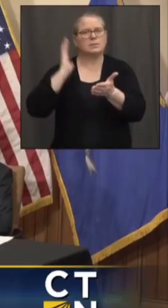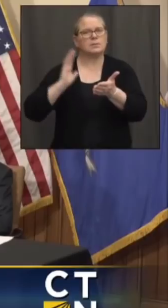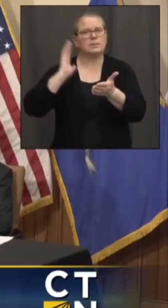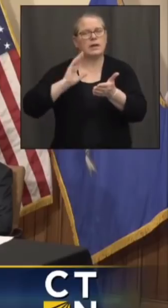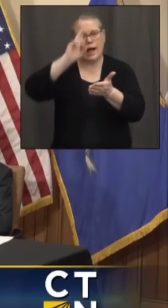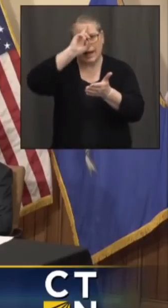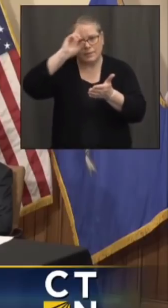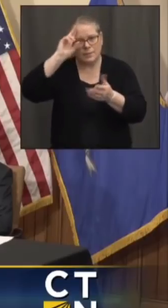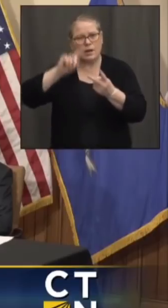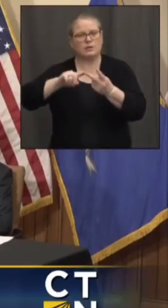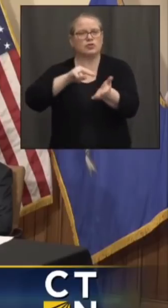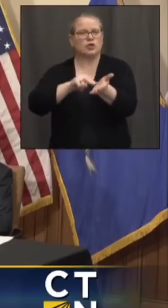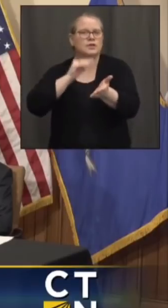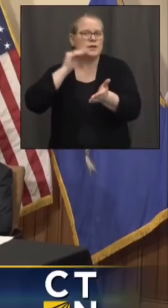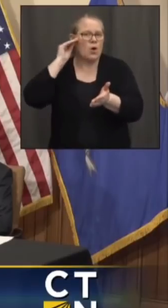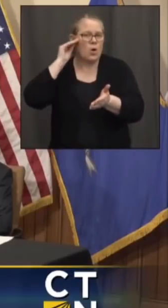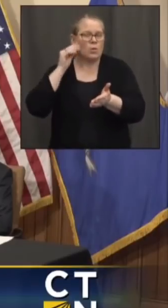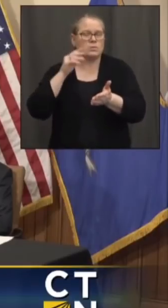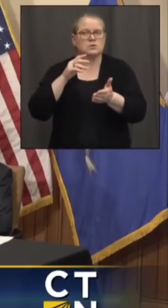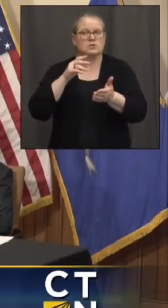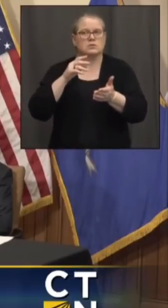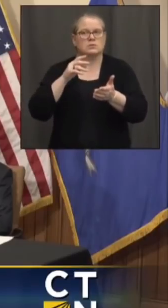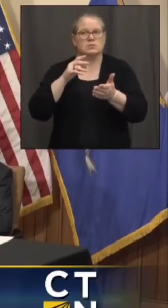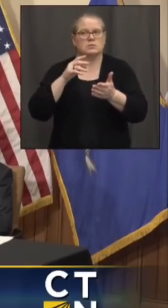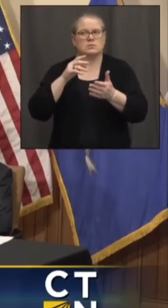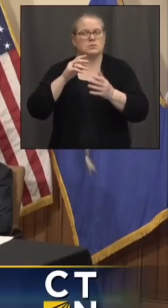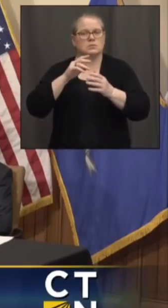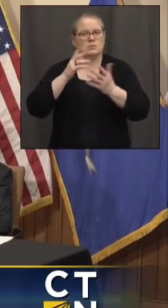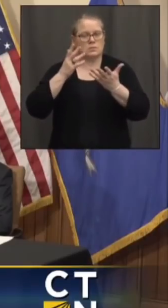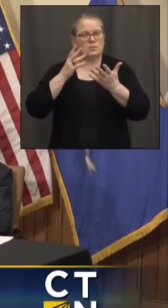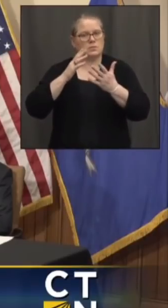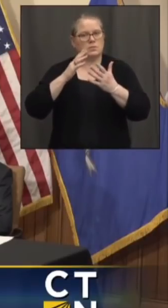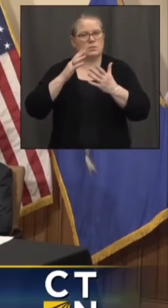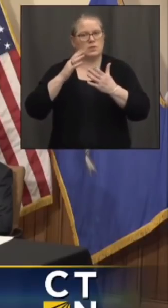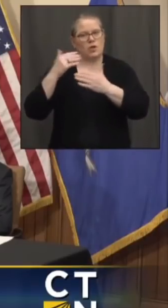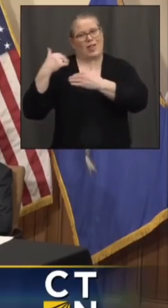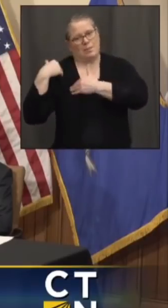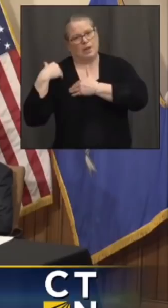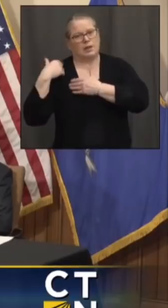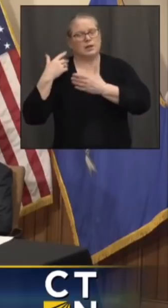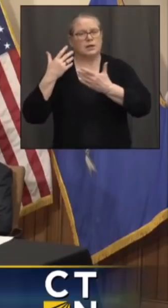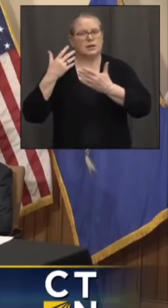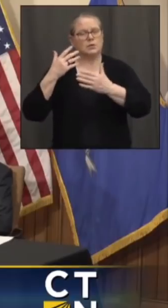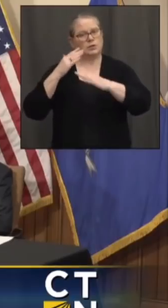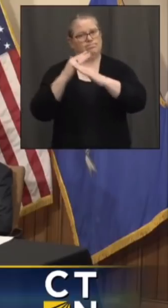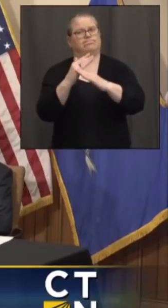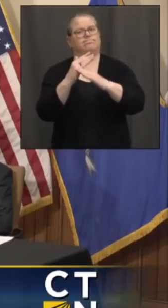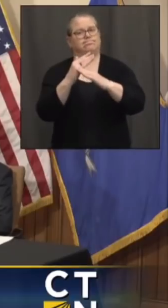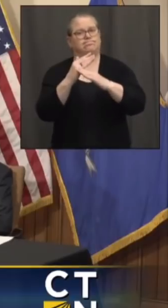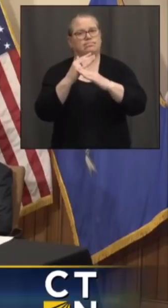from liability, but in fact, it was limited protection.